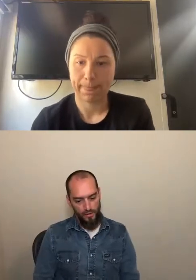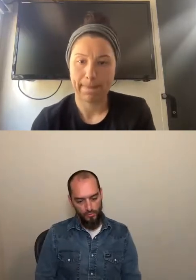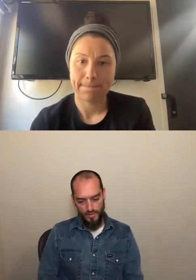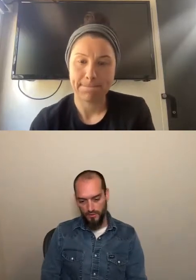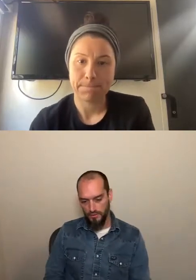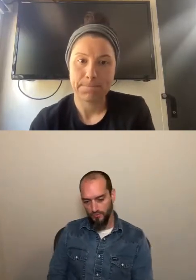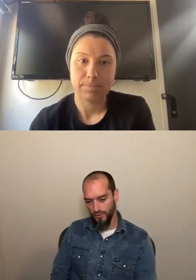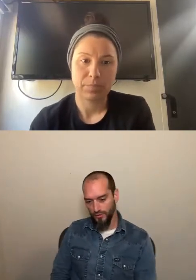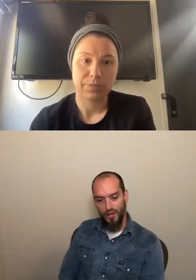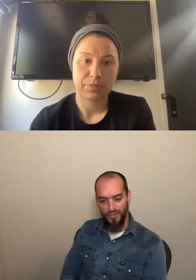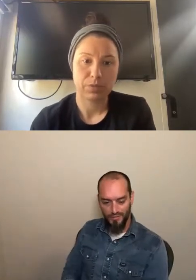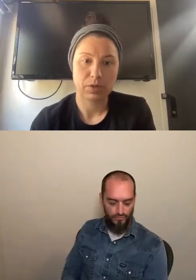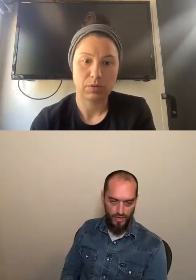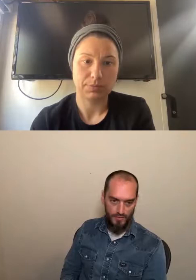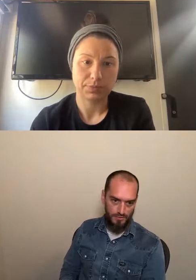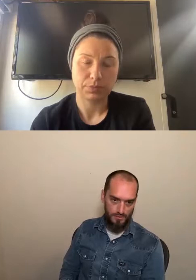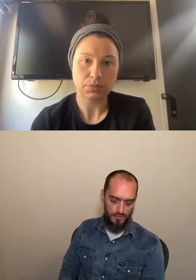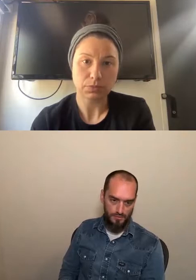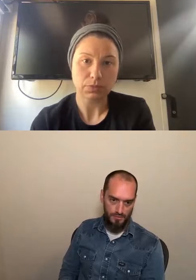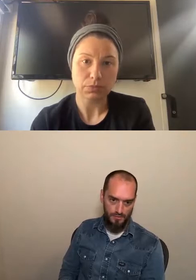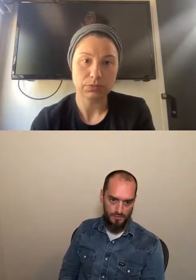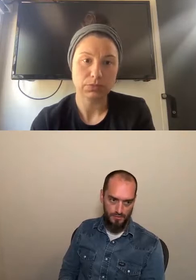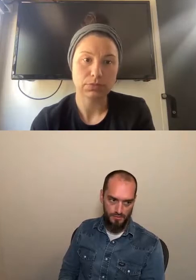But now, when I start looking for construction defects,